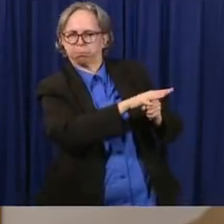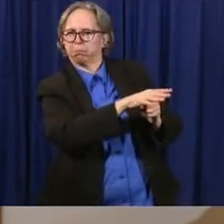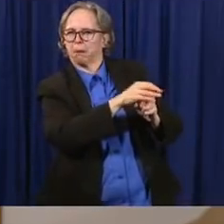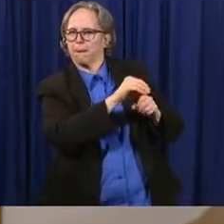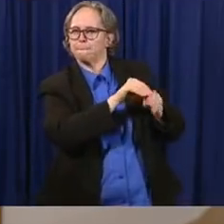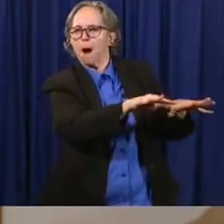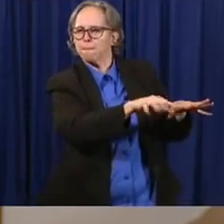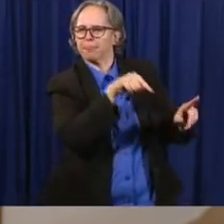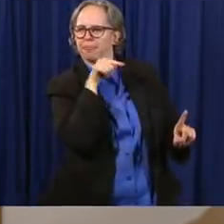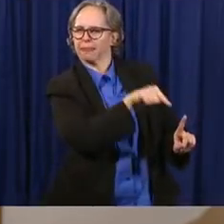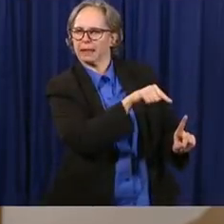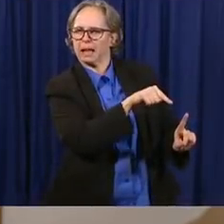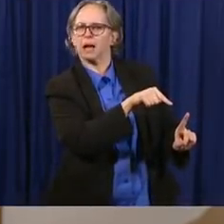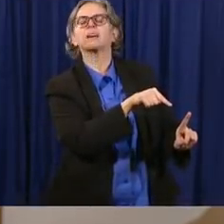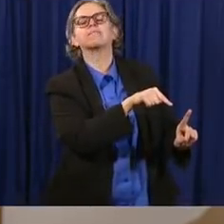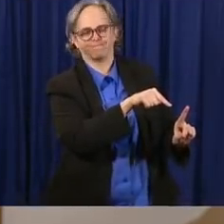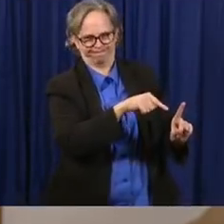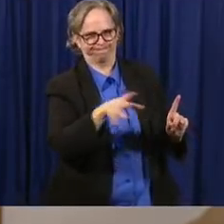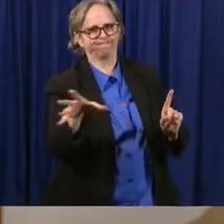patients.